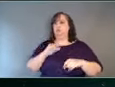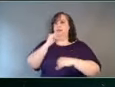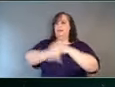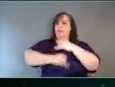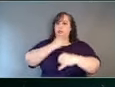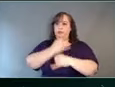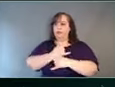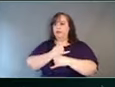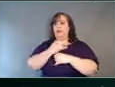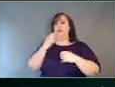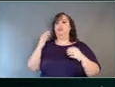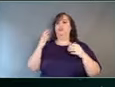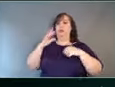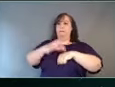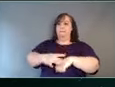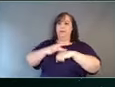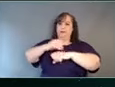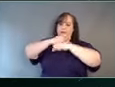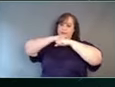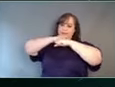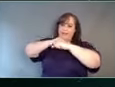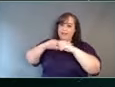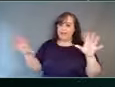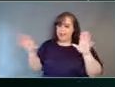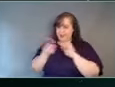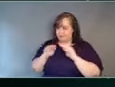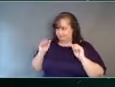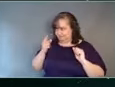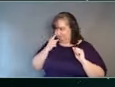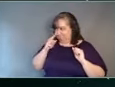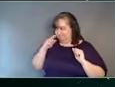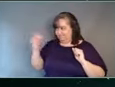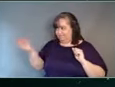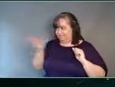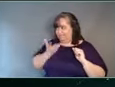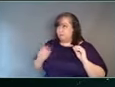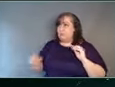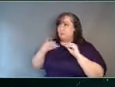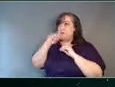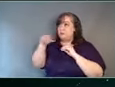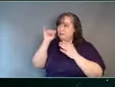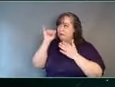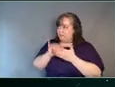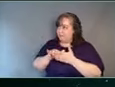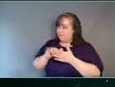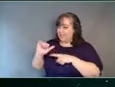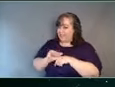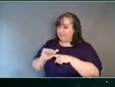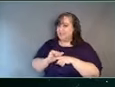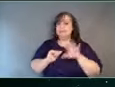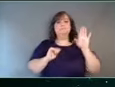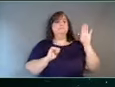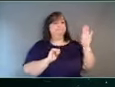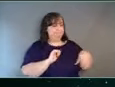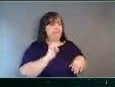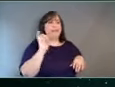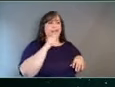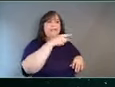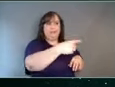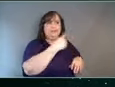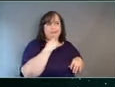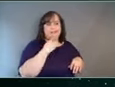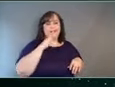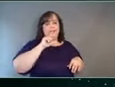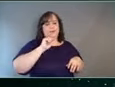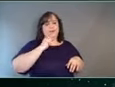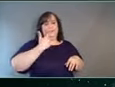exercise? Yes, so as you just pointed out, 2021 PDC is a fictional asteroid. Every